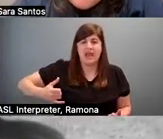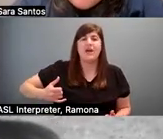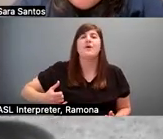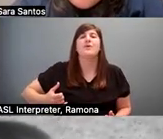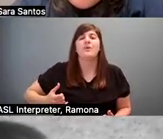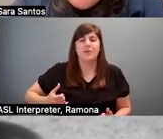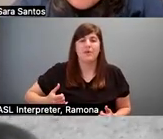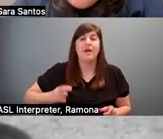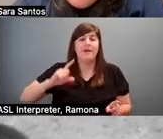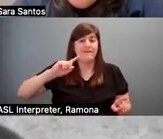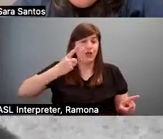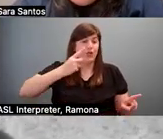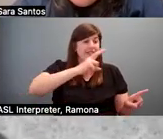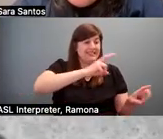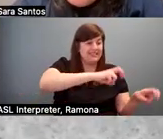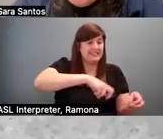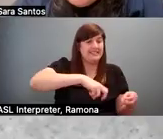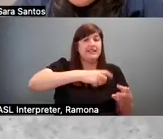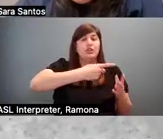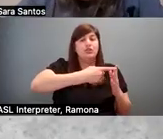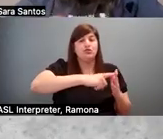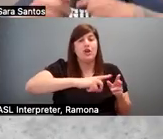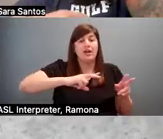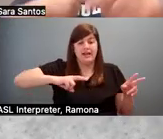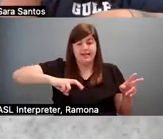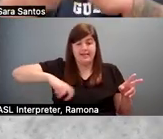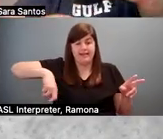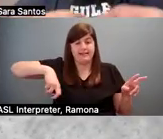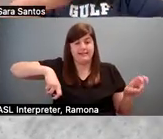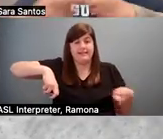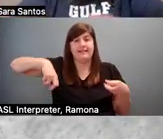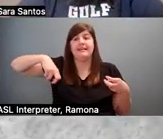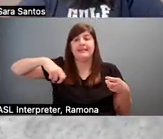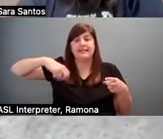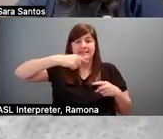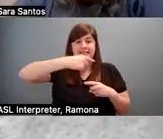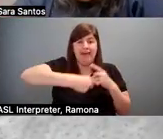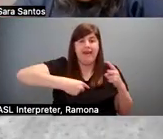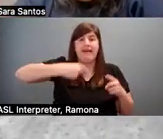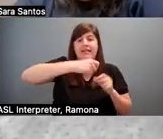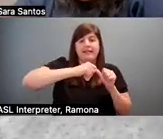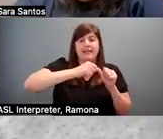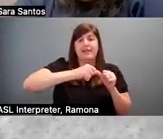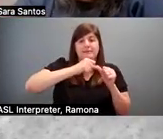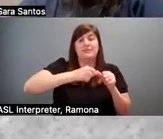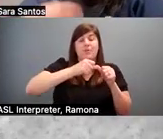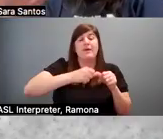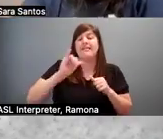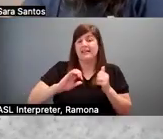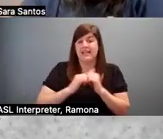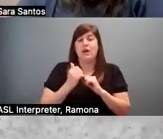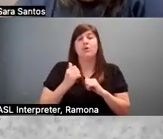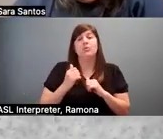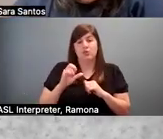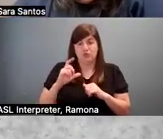very first one will start at the same time. So this is a cycle that keeps going and going, and this is how shrimp move